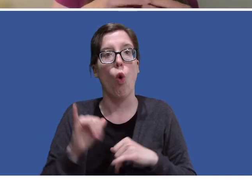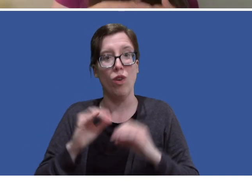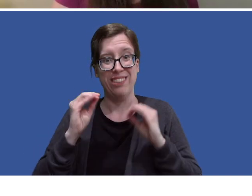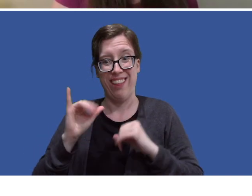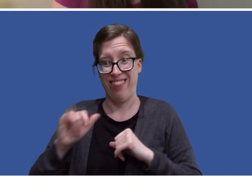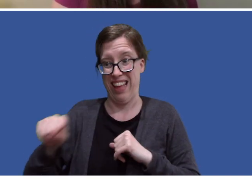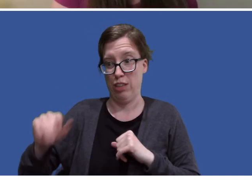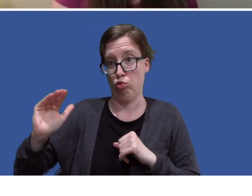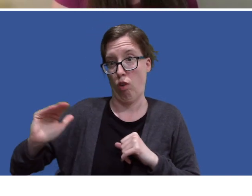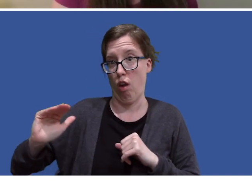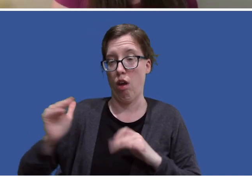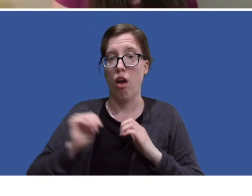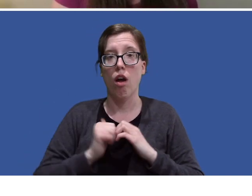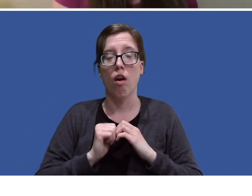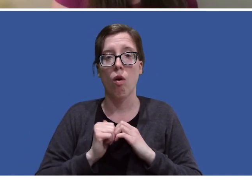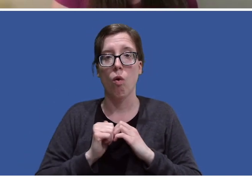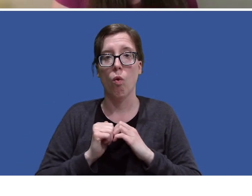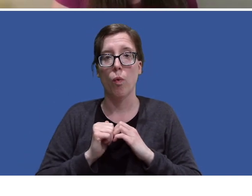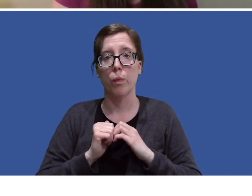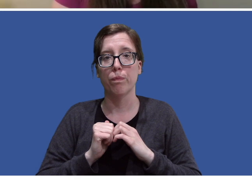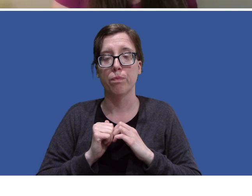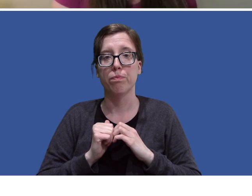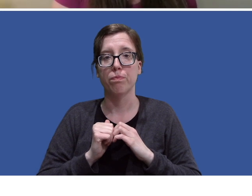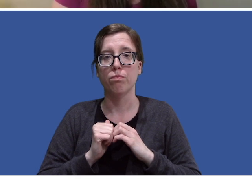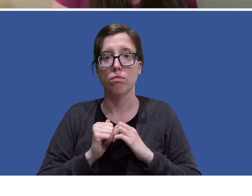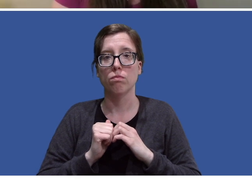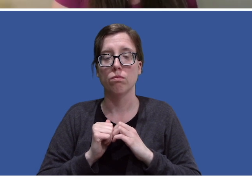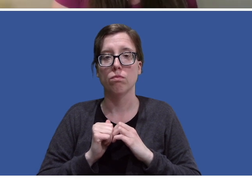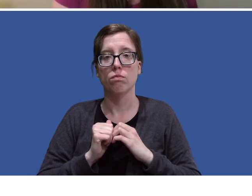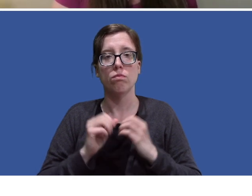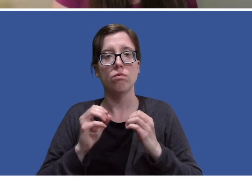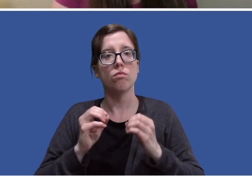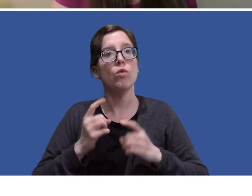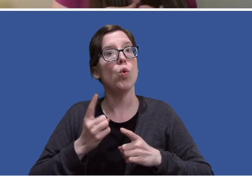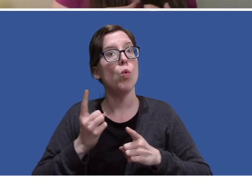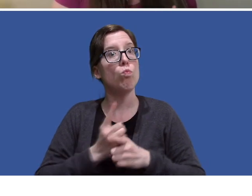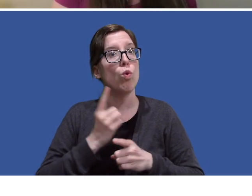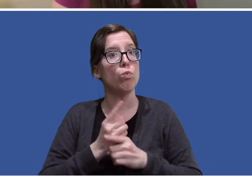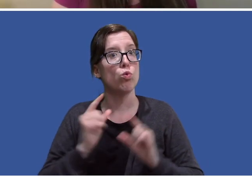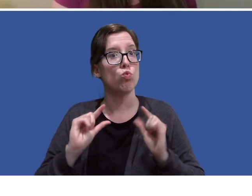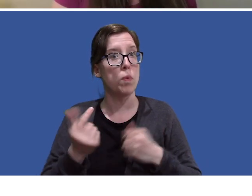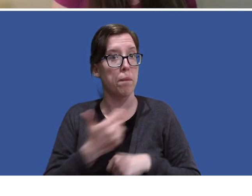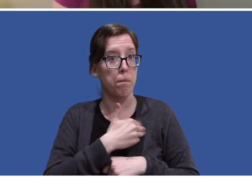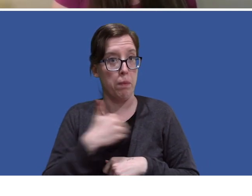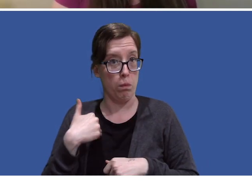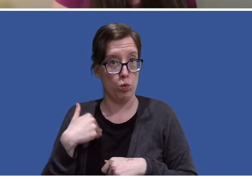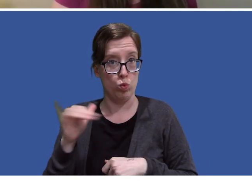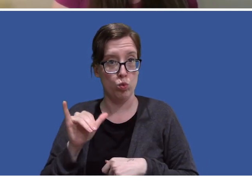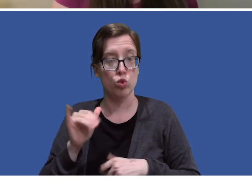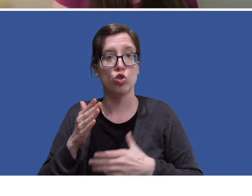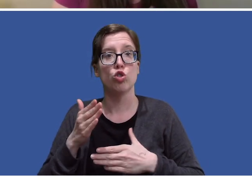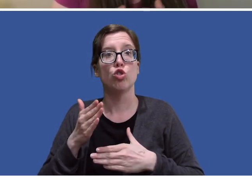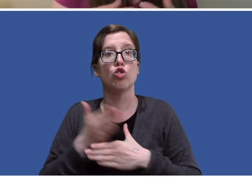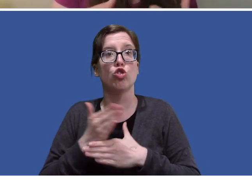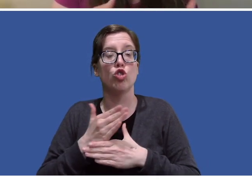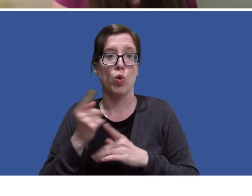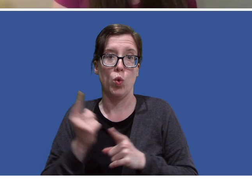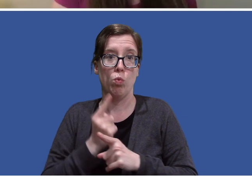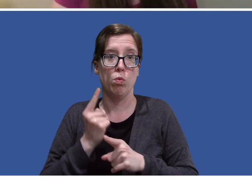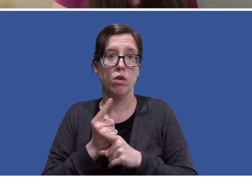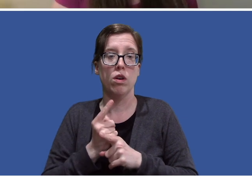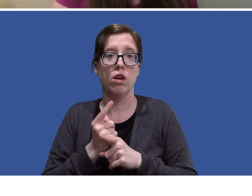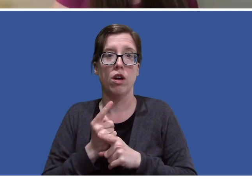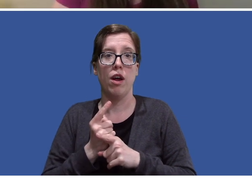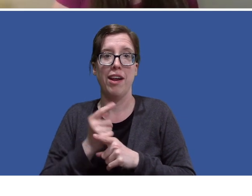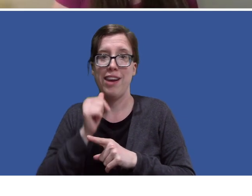an appropriate group member and share appropriately, not to overtake the conversation, to make sure that they're listening